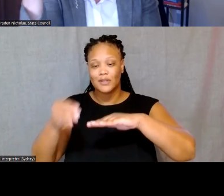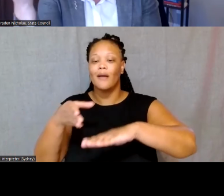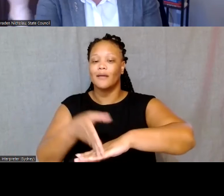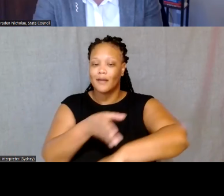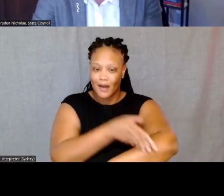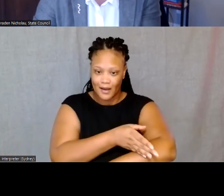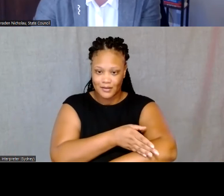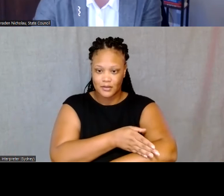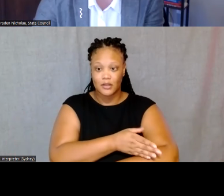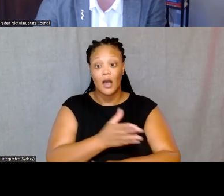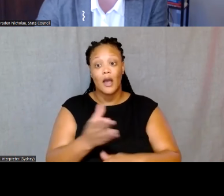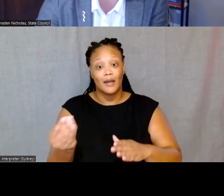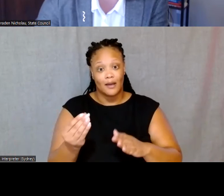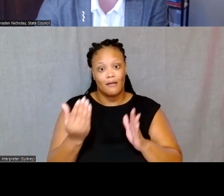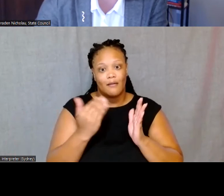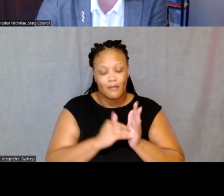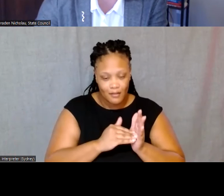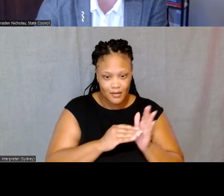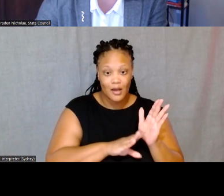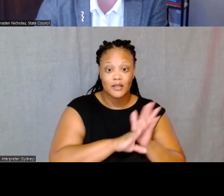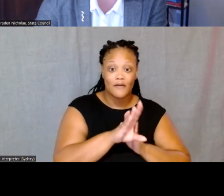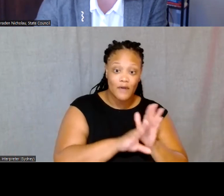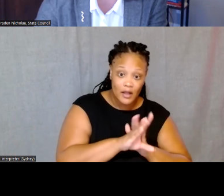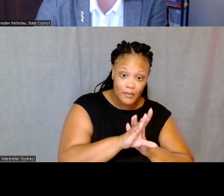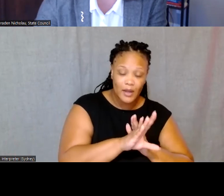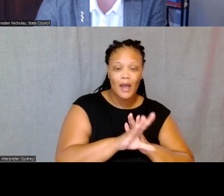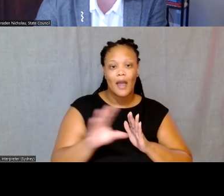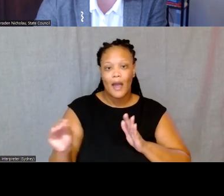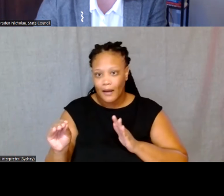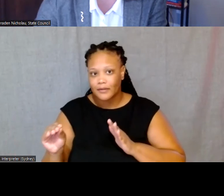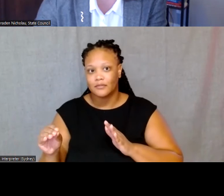housing and then the subsidies to make sure that people can afford them. Next slide.